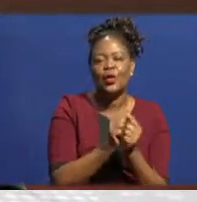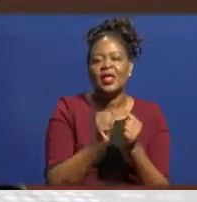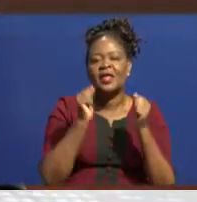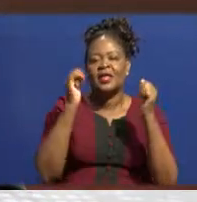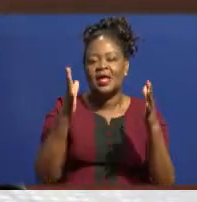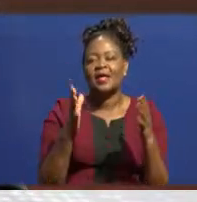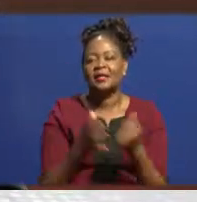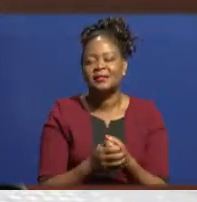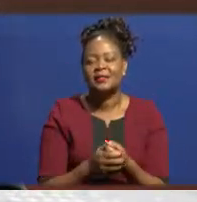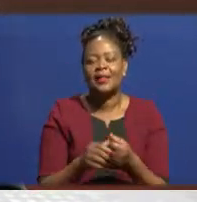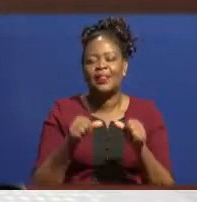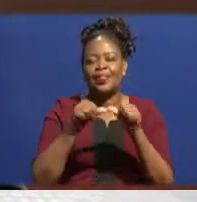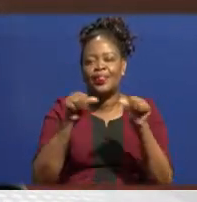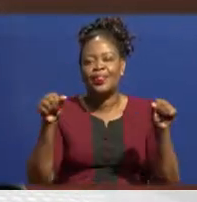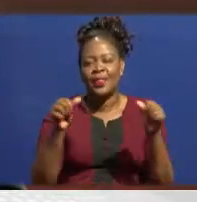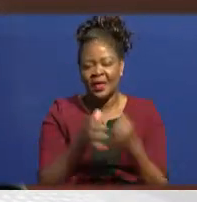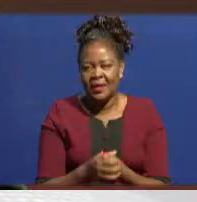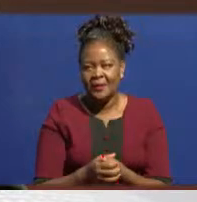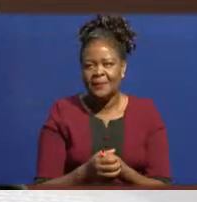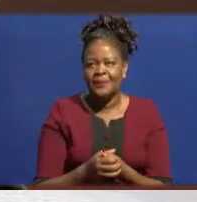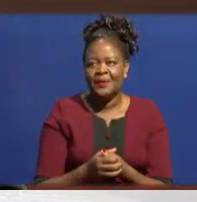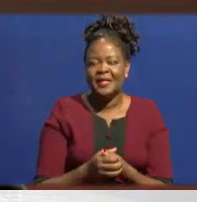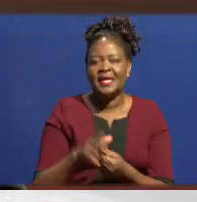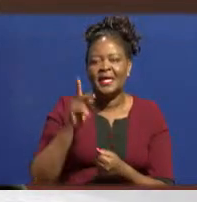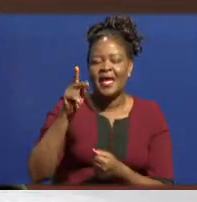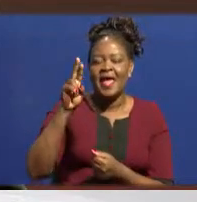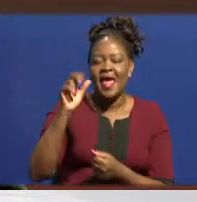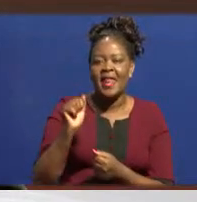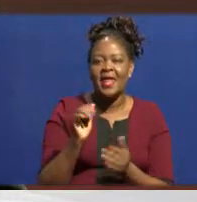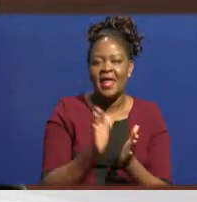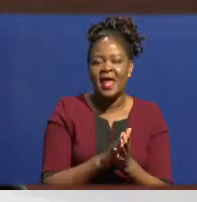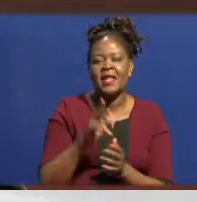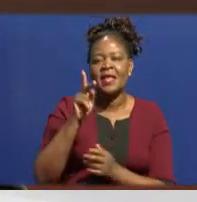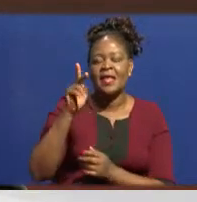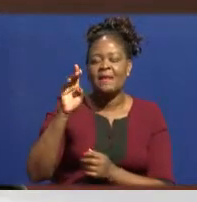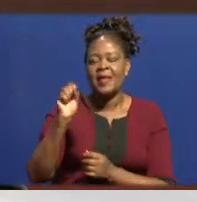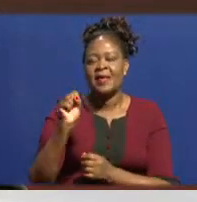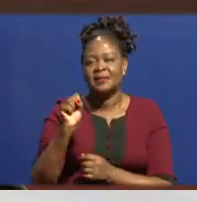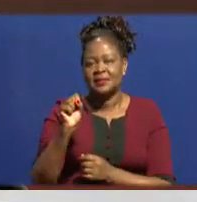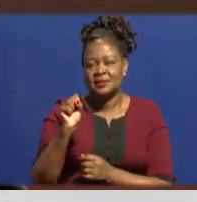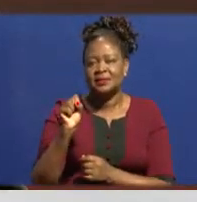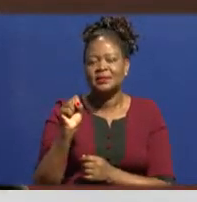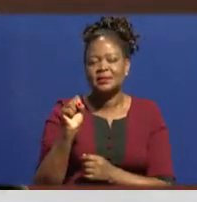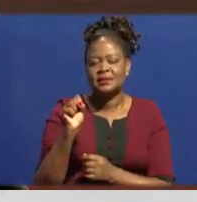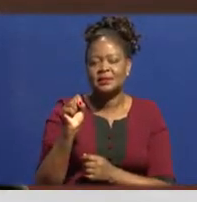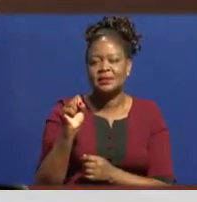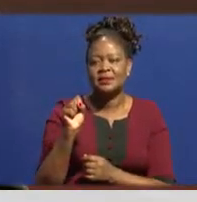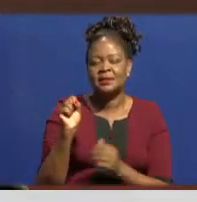great stickers of KRA and KBS.